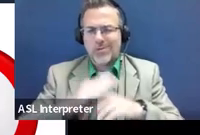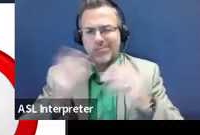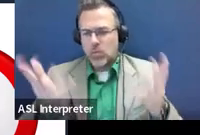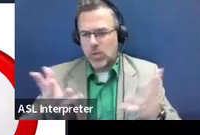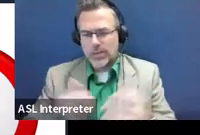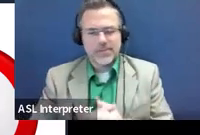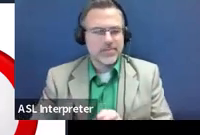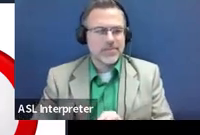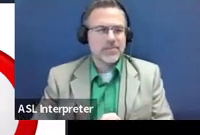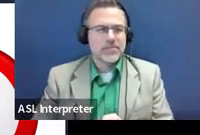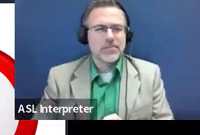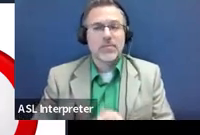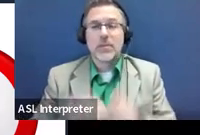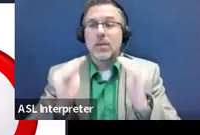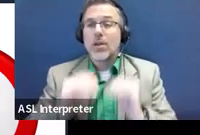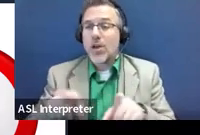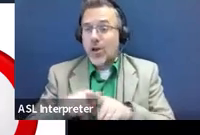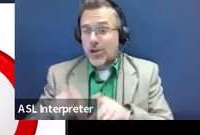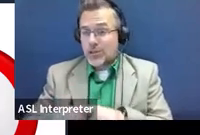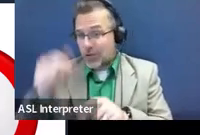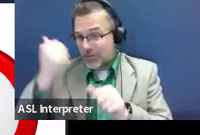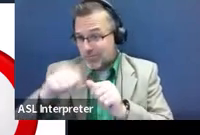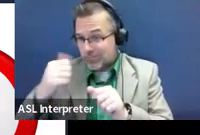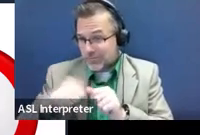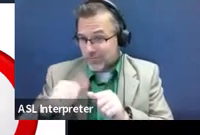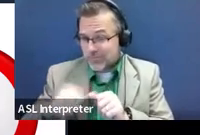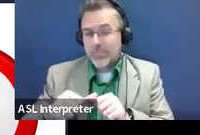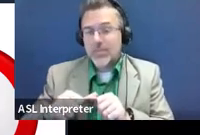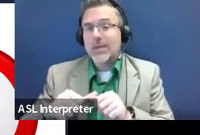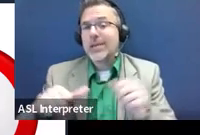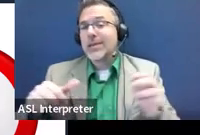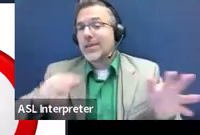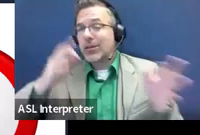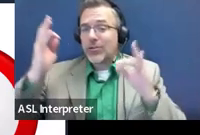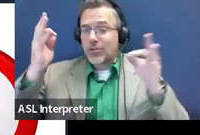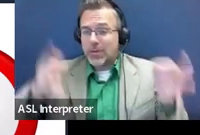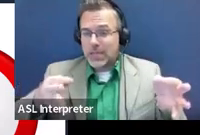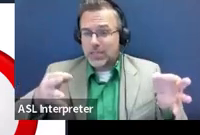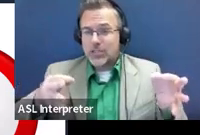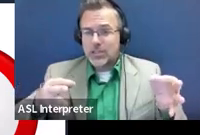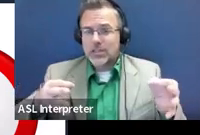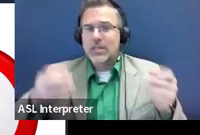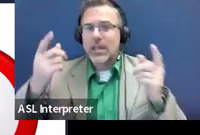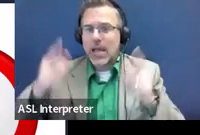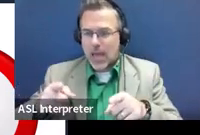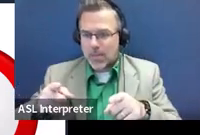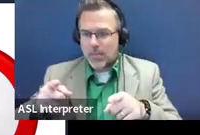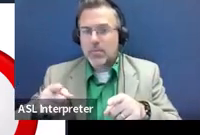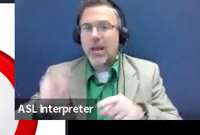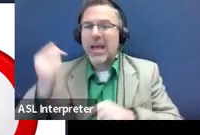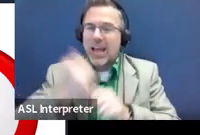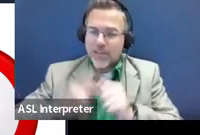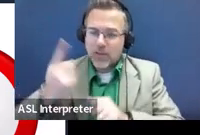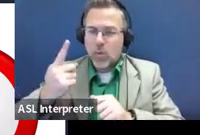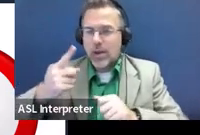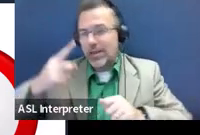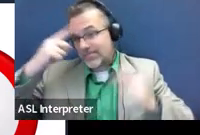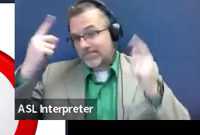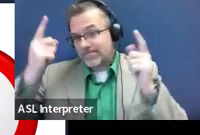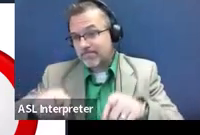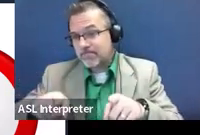And then also a reminder that determinations are made by consensus, not majority. So if consensus isn't